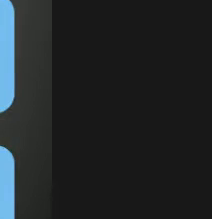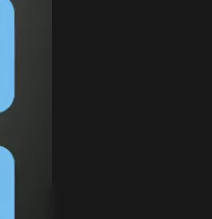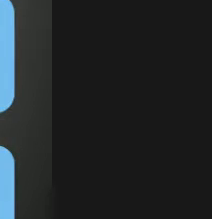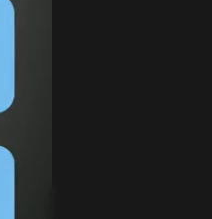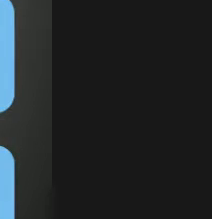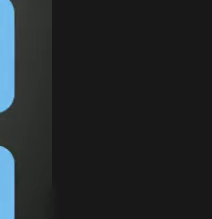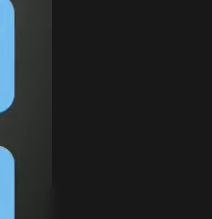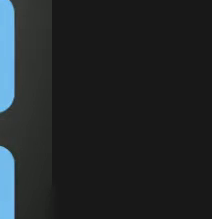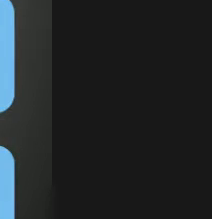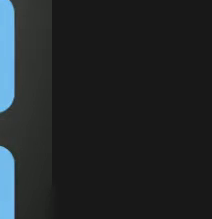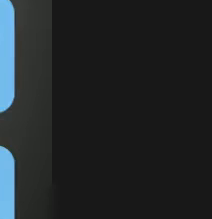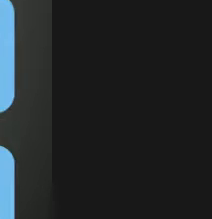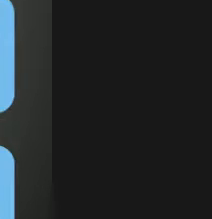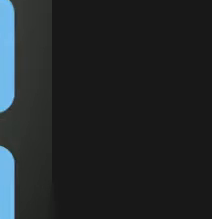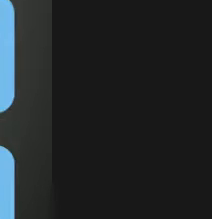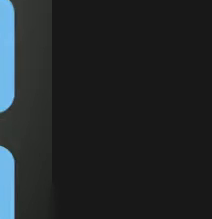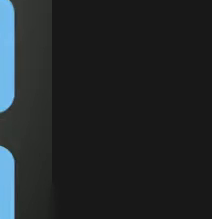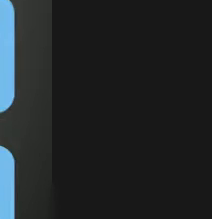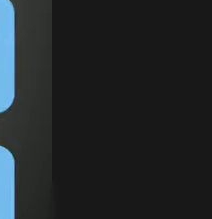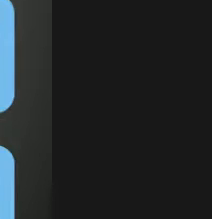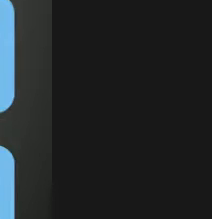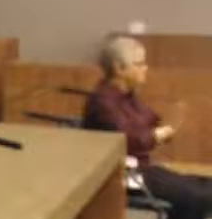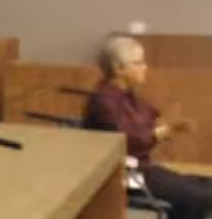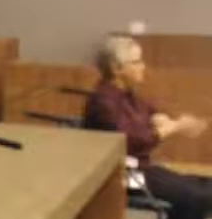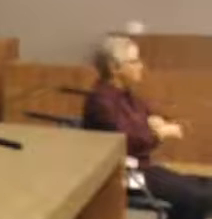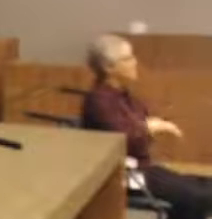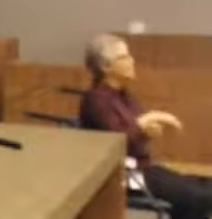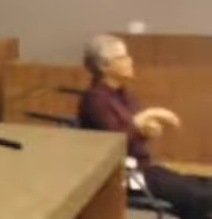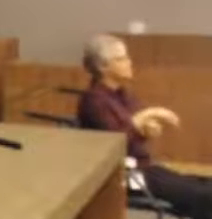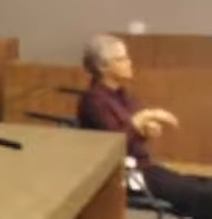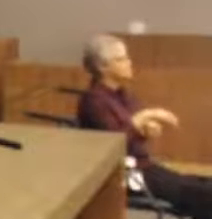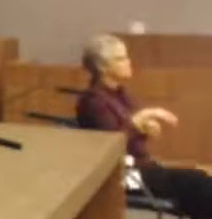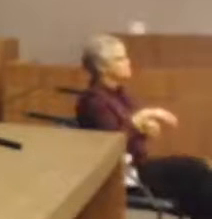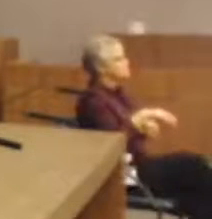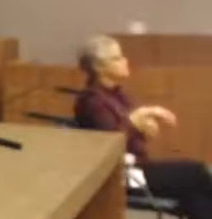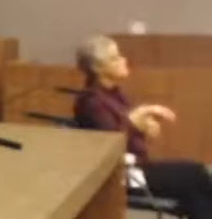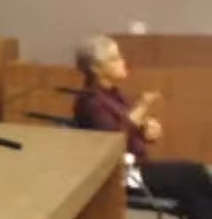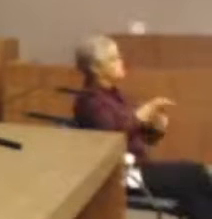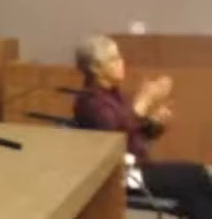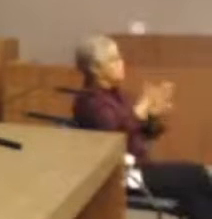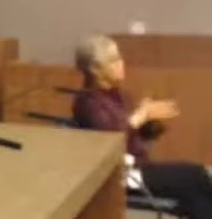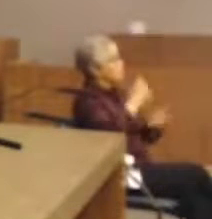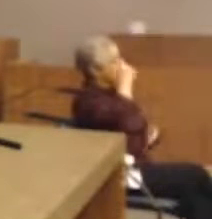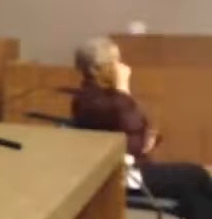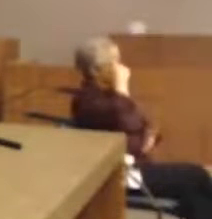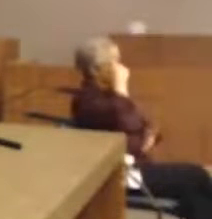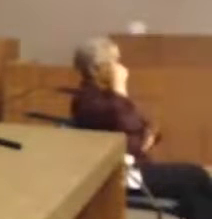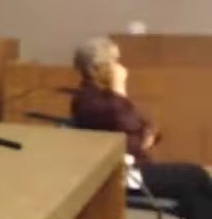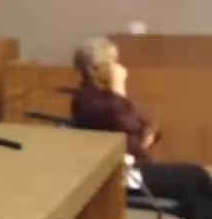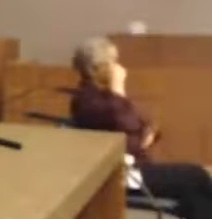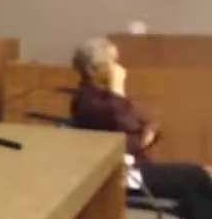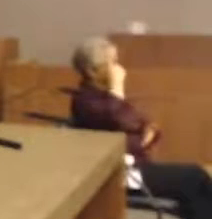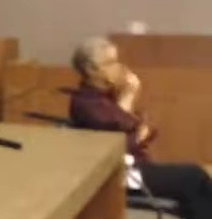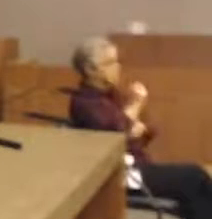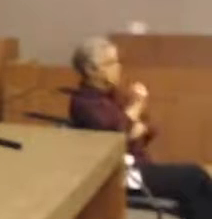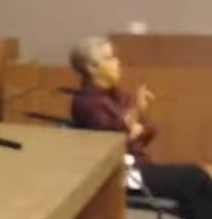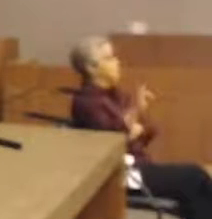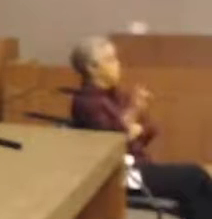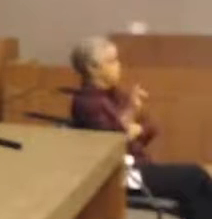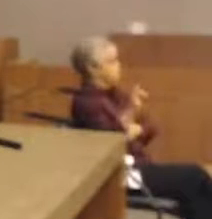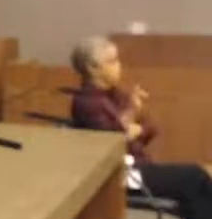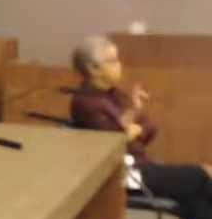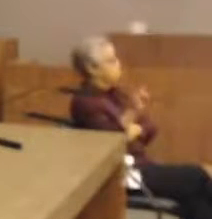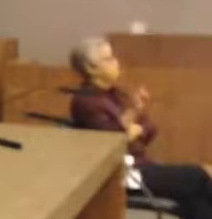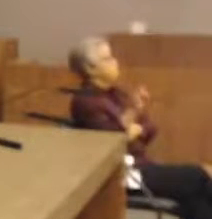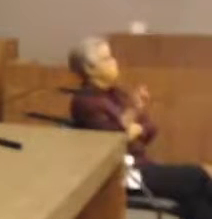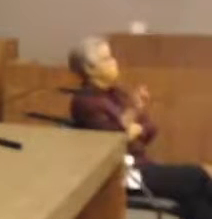gets shut off by alcohol and other substances. And that's why people, and none of you or me, might not remember everything